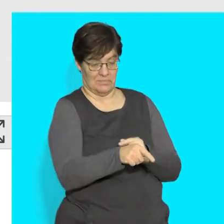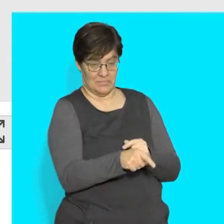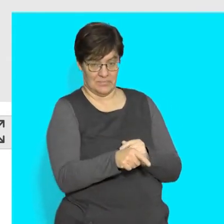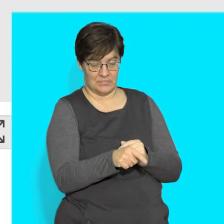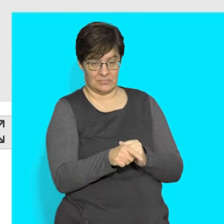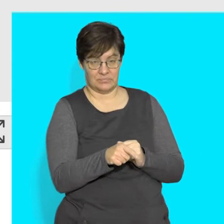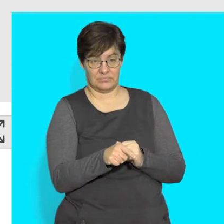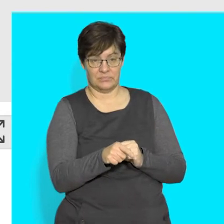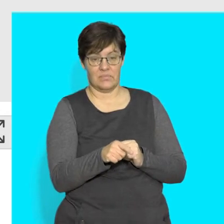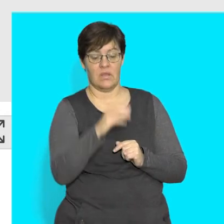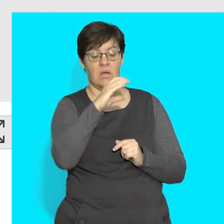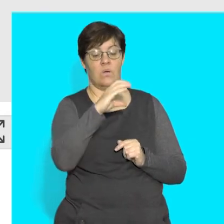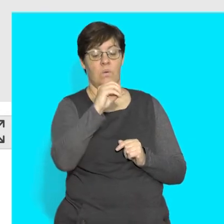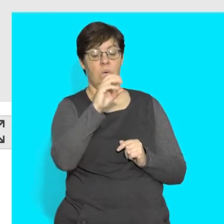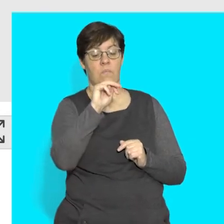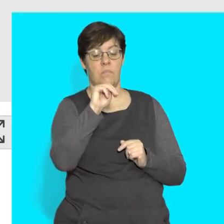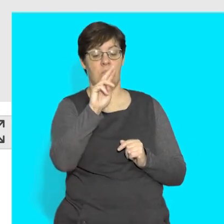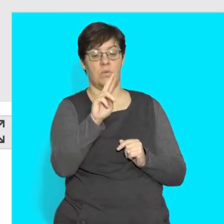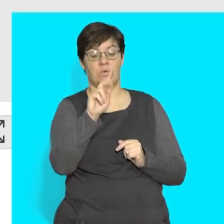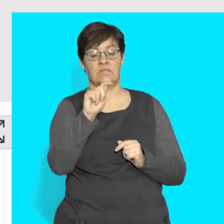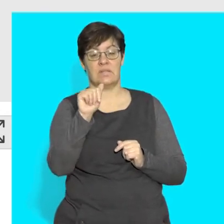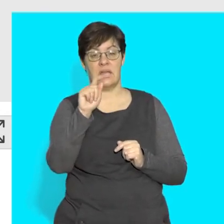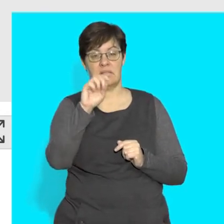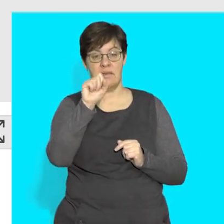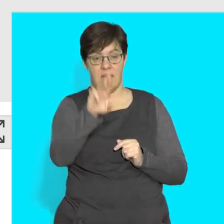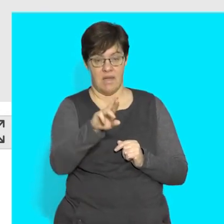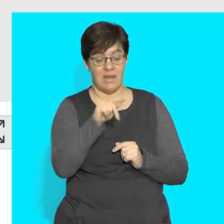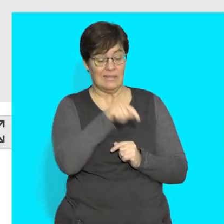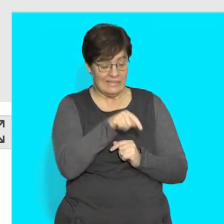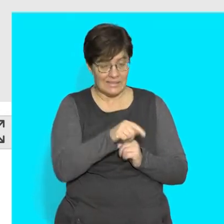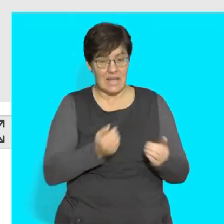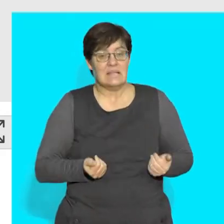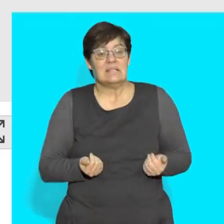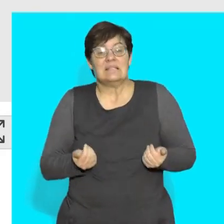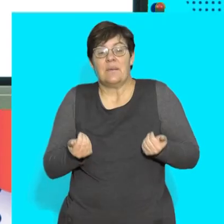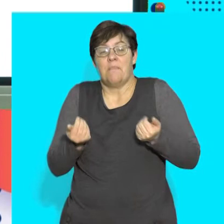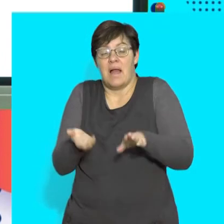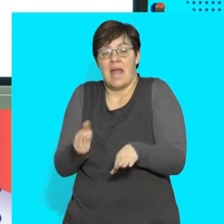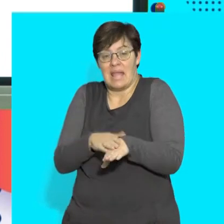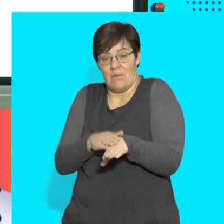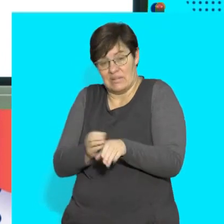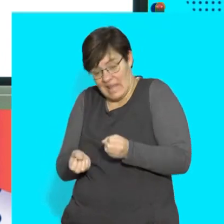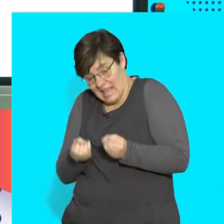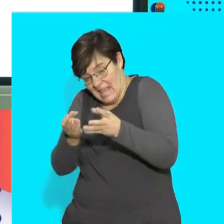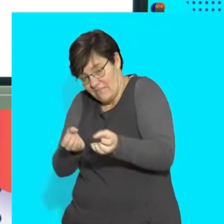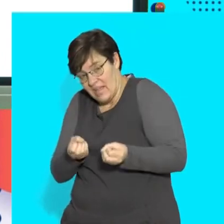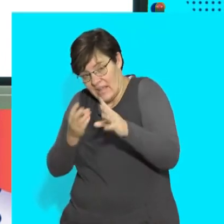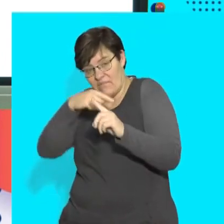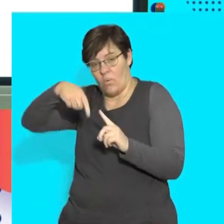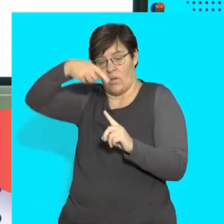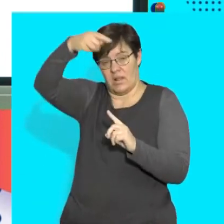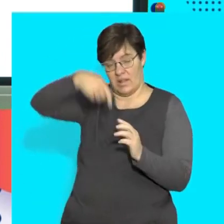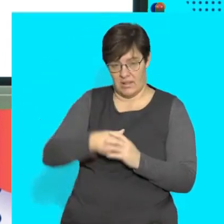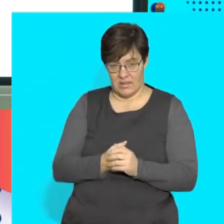here is the commutator. The commutator supplies current to the